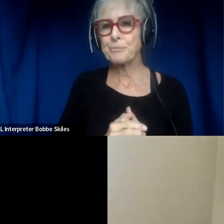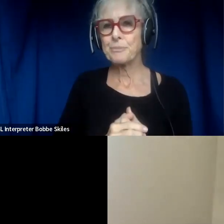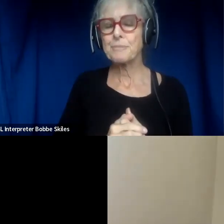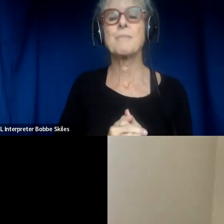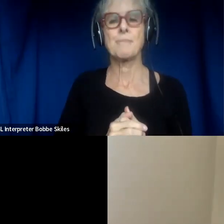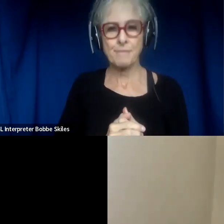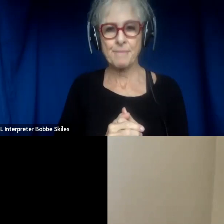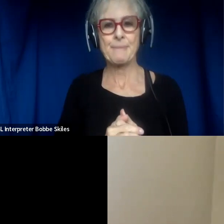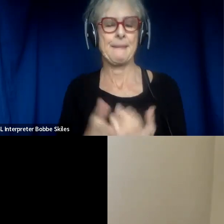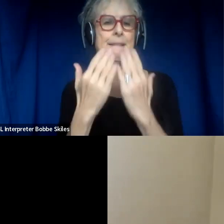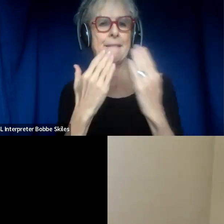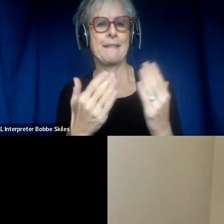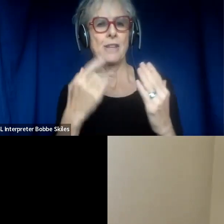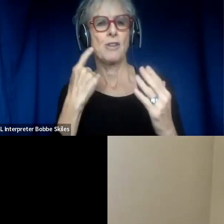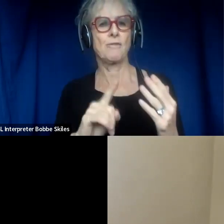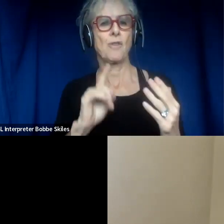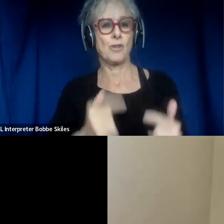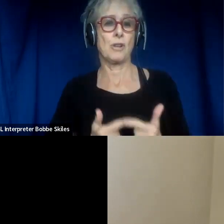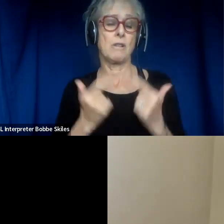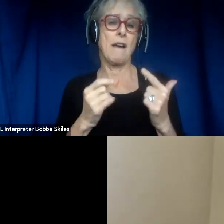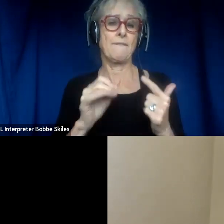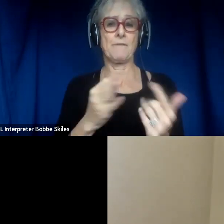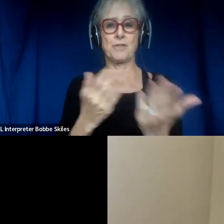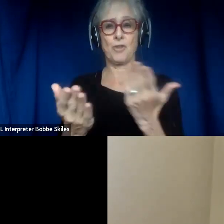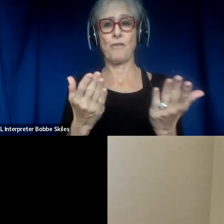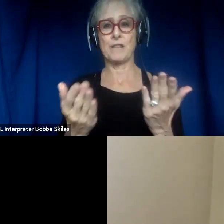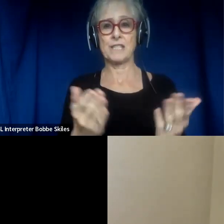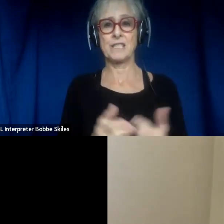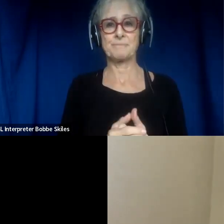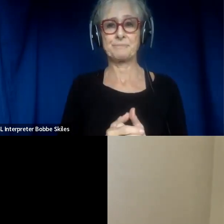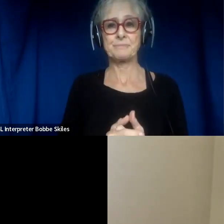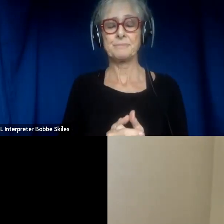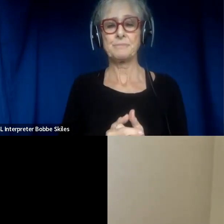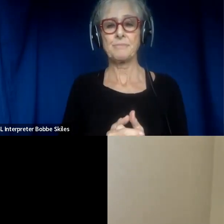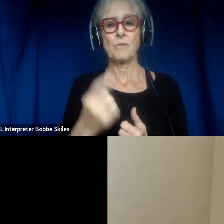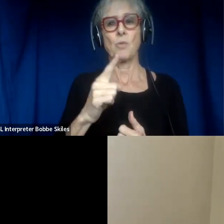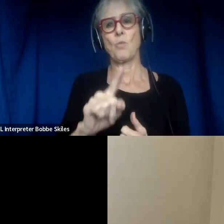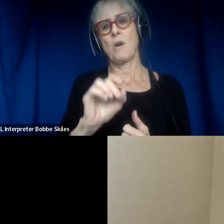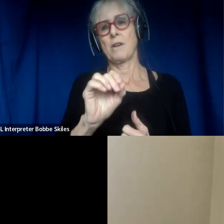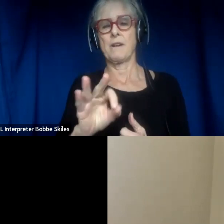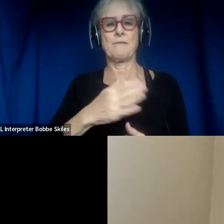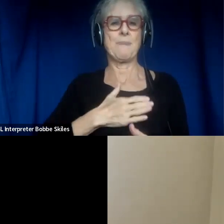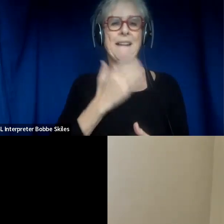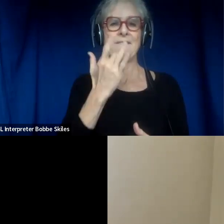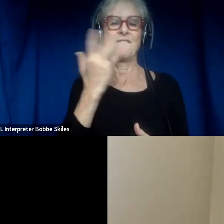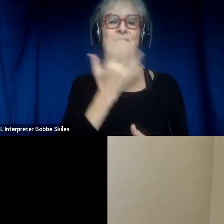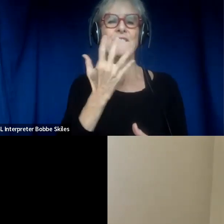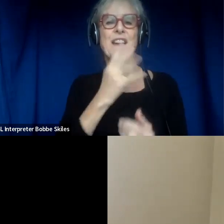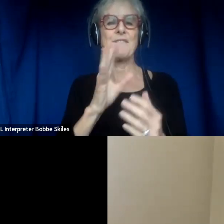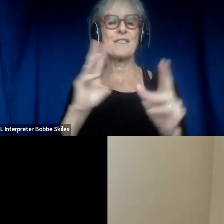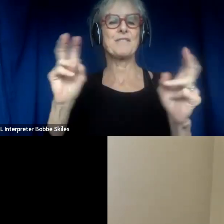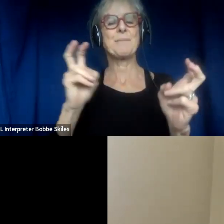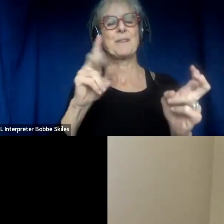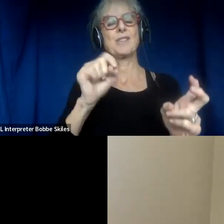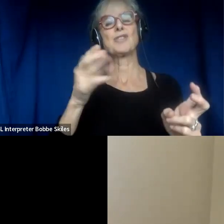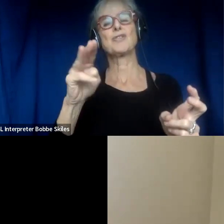Sorry, and thank you for your life of service. One of my favorite phrases is Thomas Edison, who